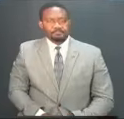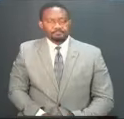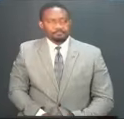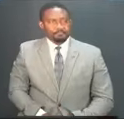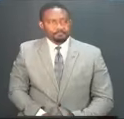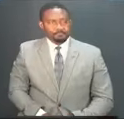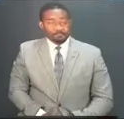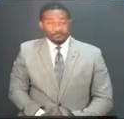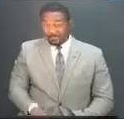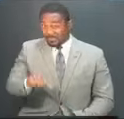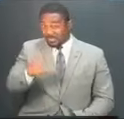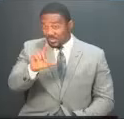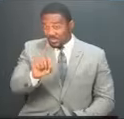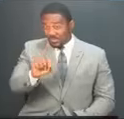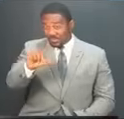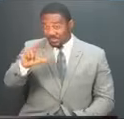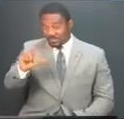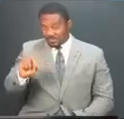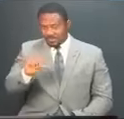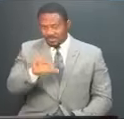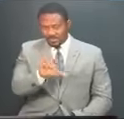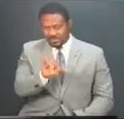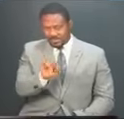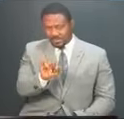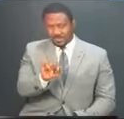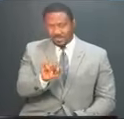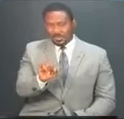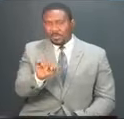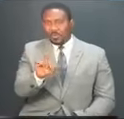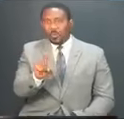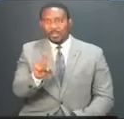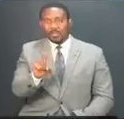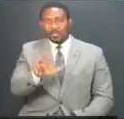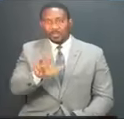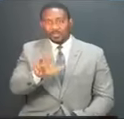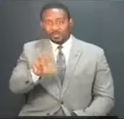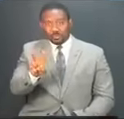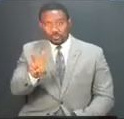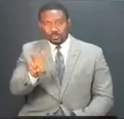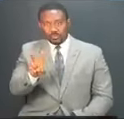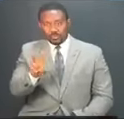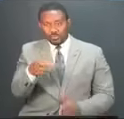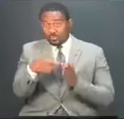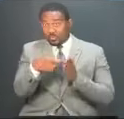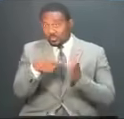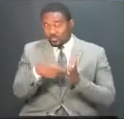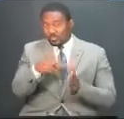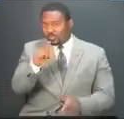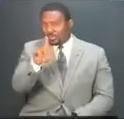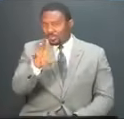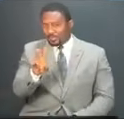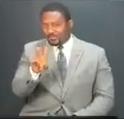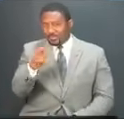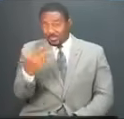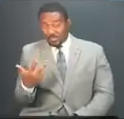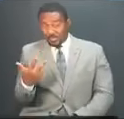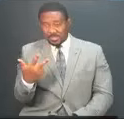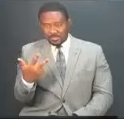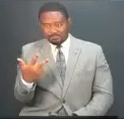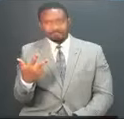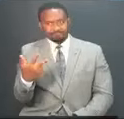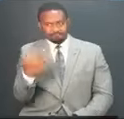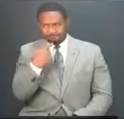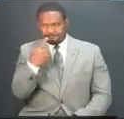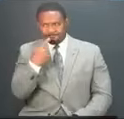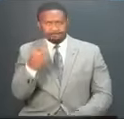of 2020 CI 132 Rule 27.3, and it provides